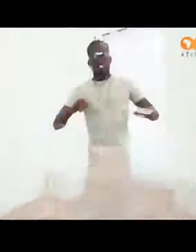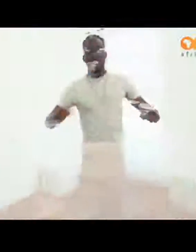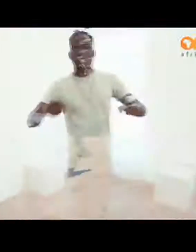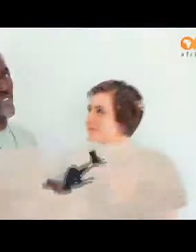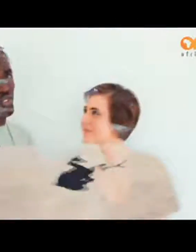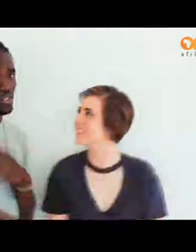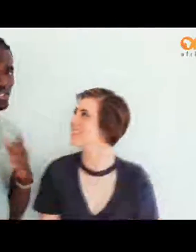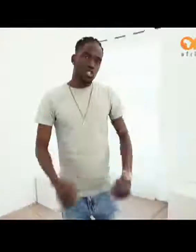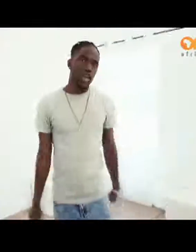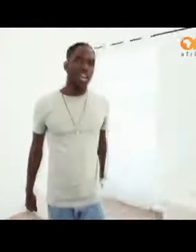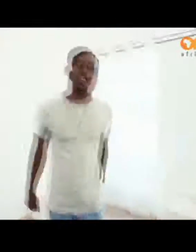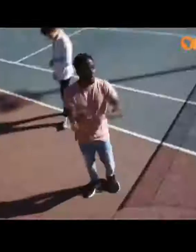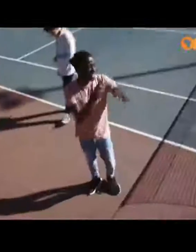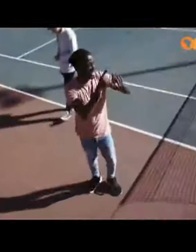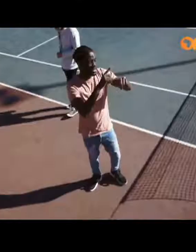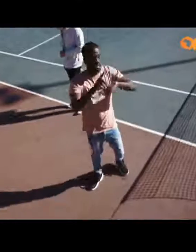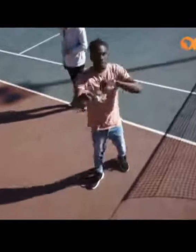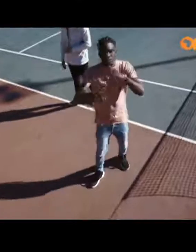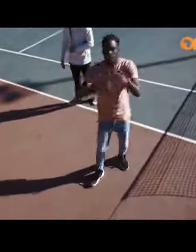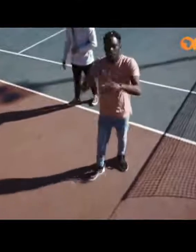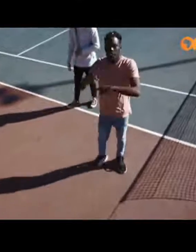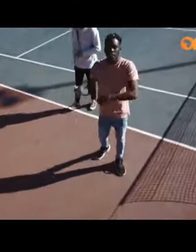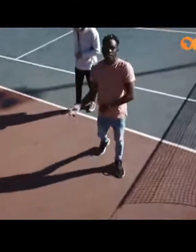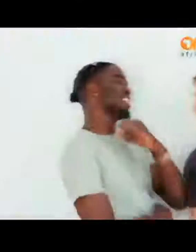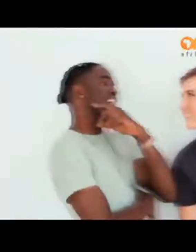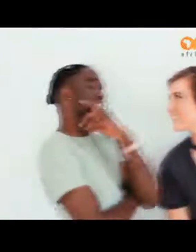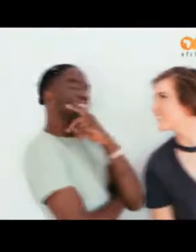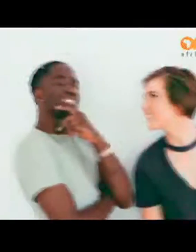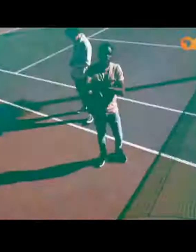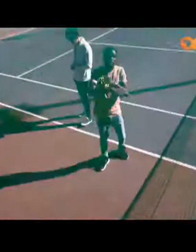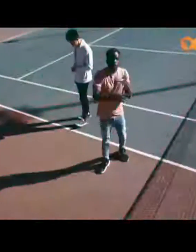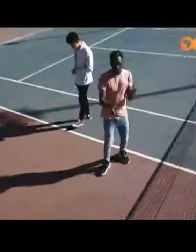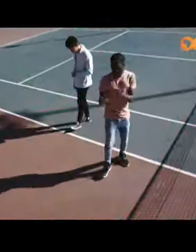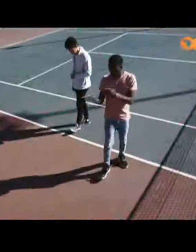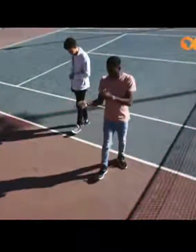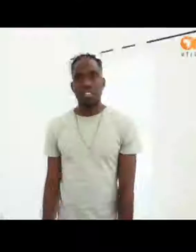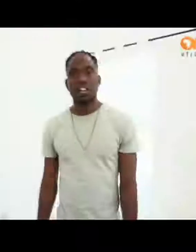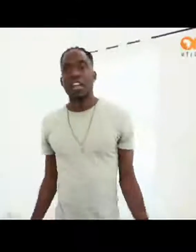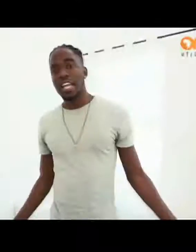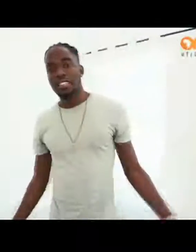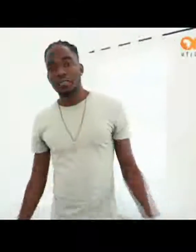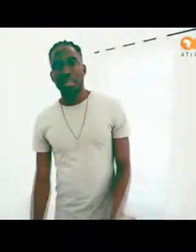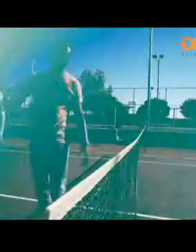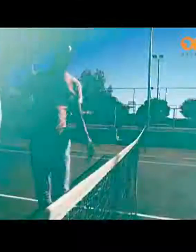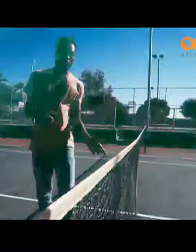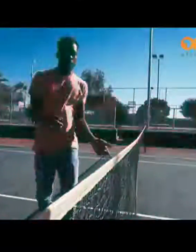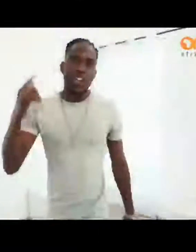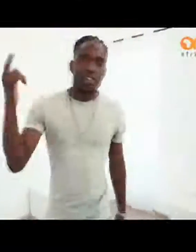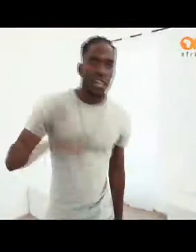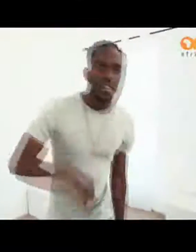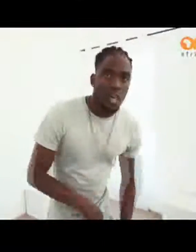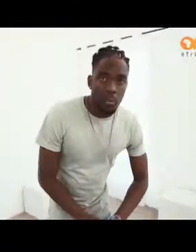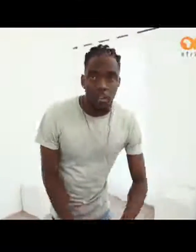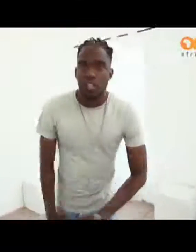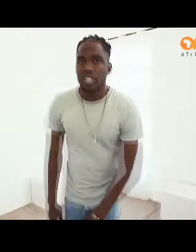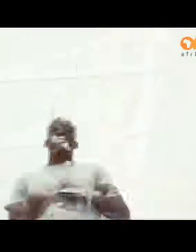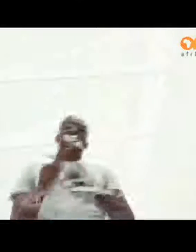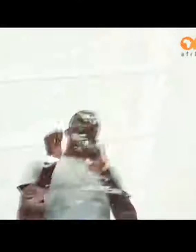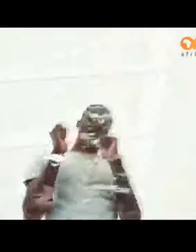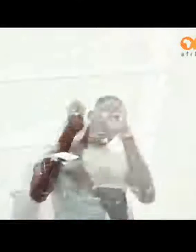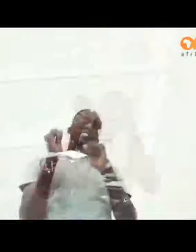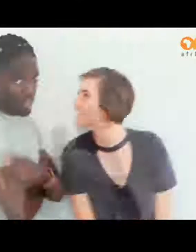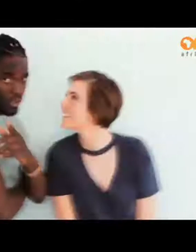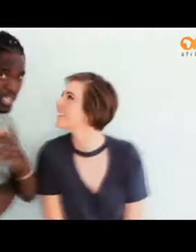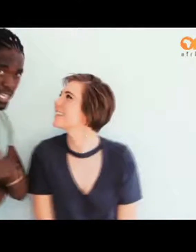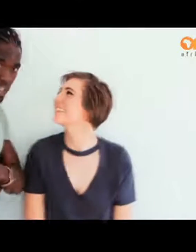like freaking chinos. Who knew she riding with King Jesus? I'm taking a chance like she a casino. Gotta deliver like some pizzas. Out of fellas being